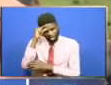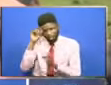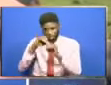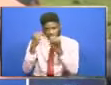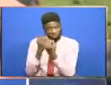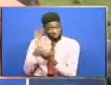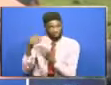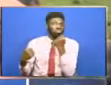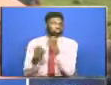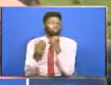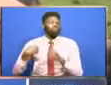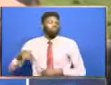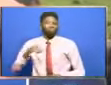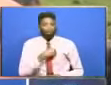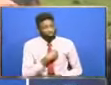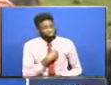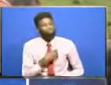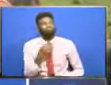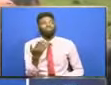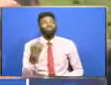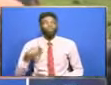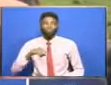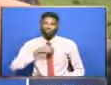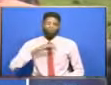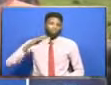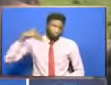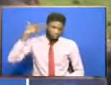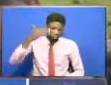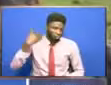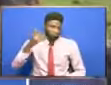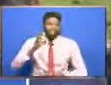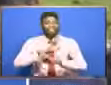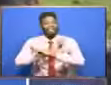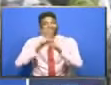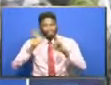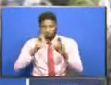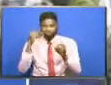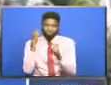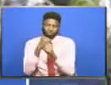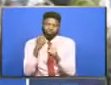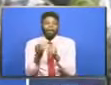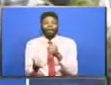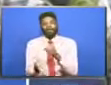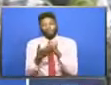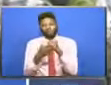us, like, we're always willing to do the charity work.